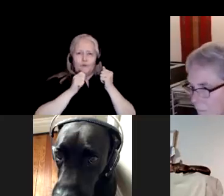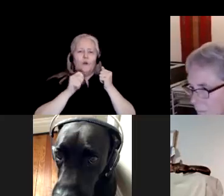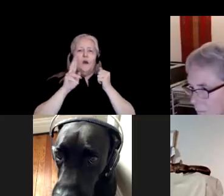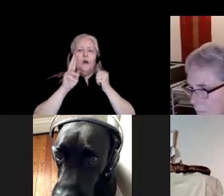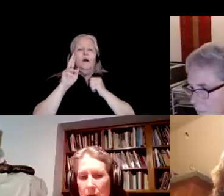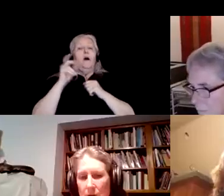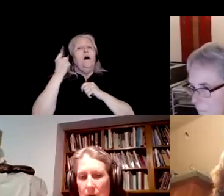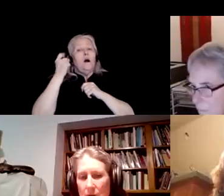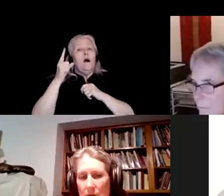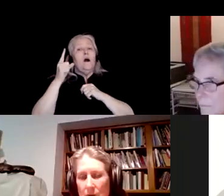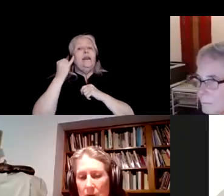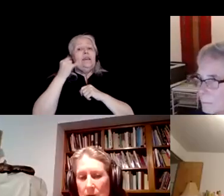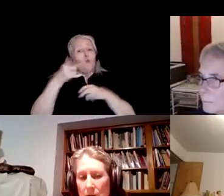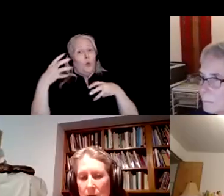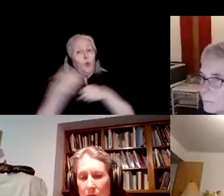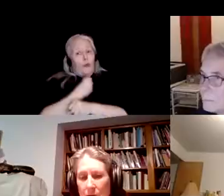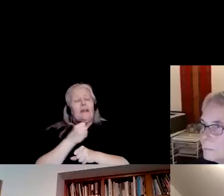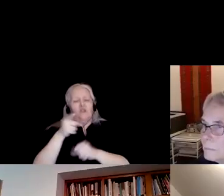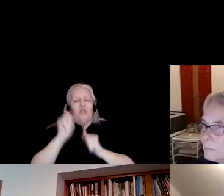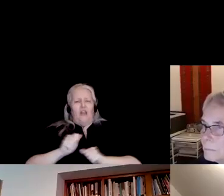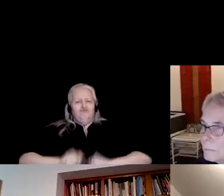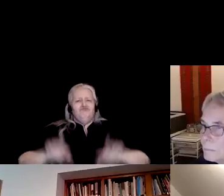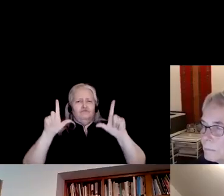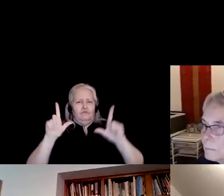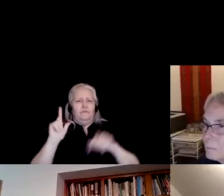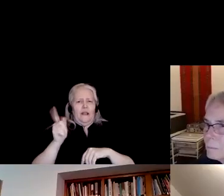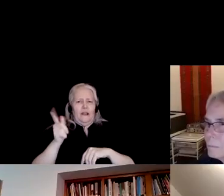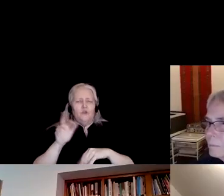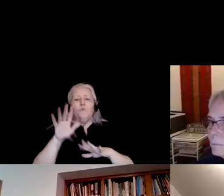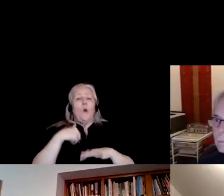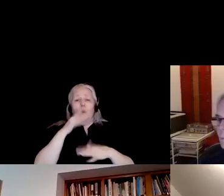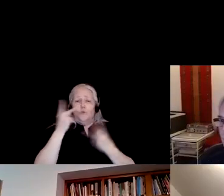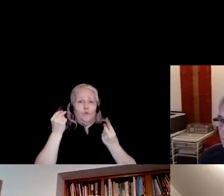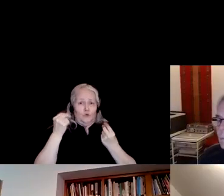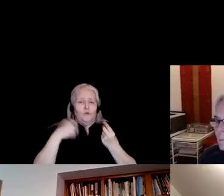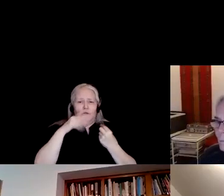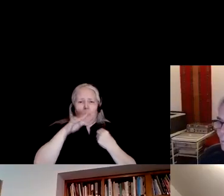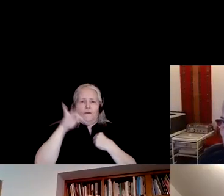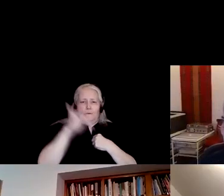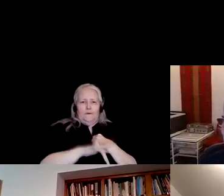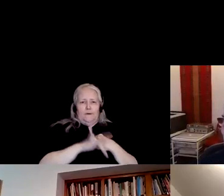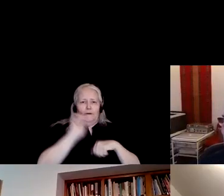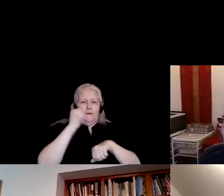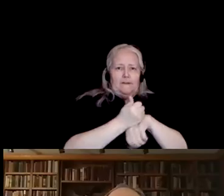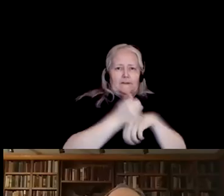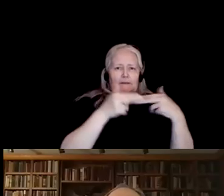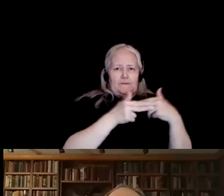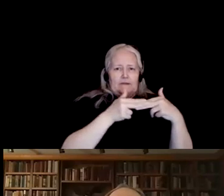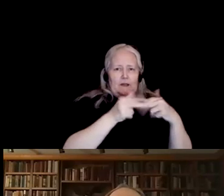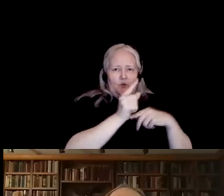So what we'll do, I will start running the slideshow for the awards ceremony shortly.